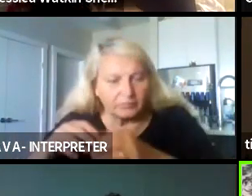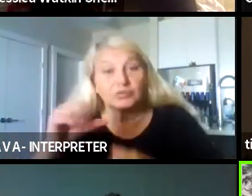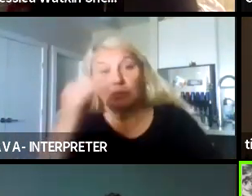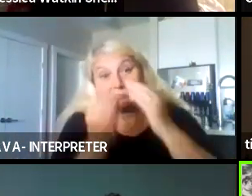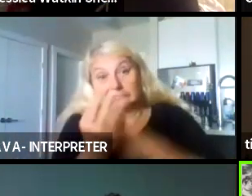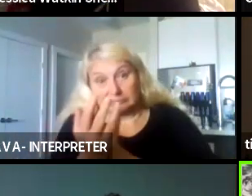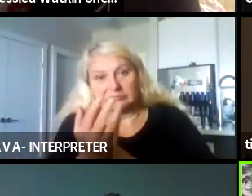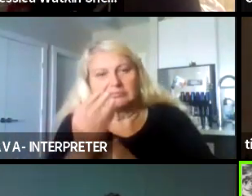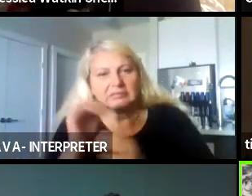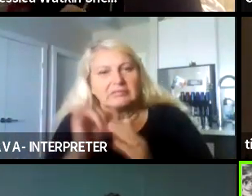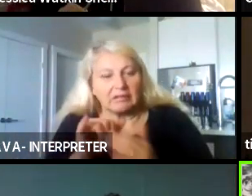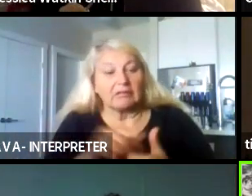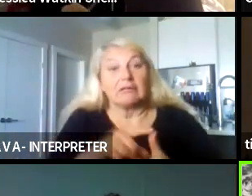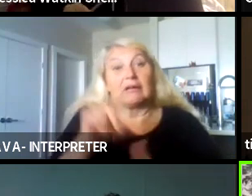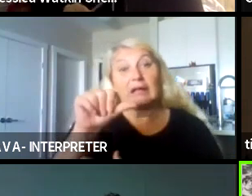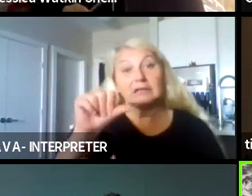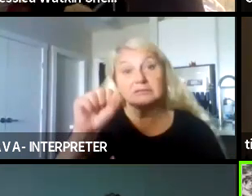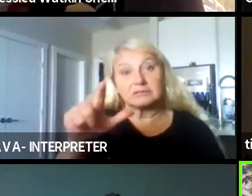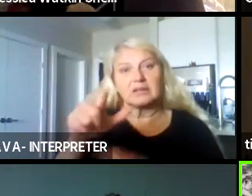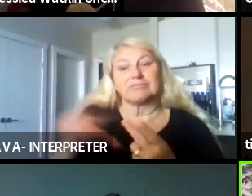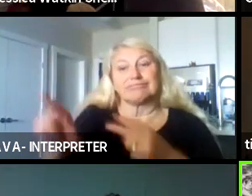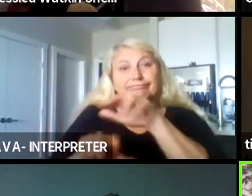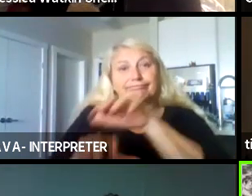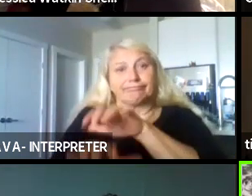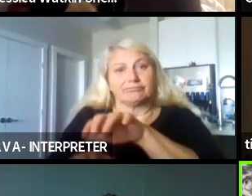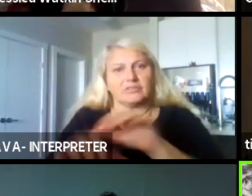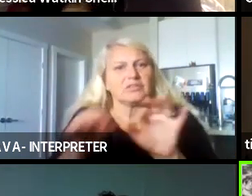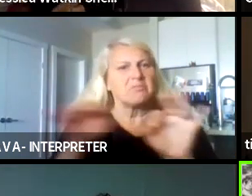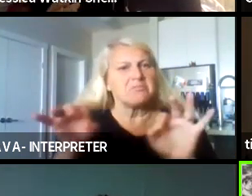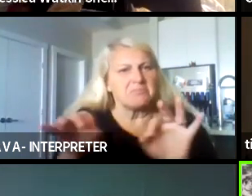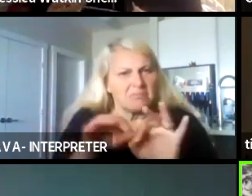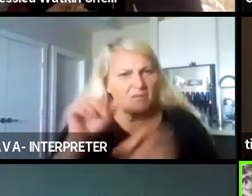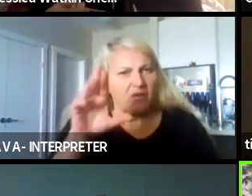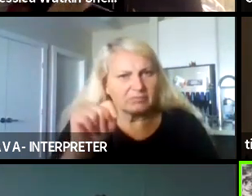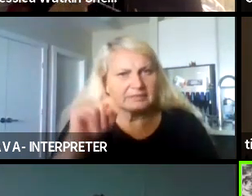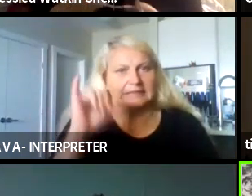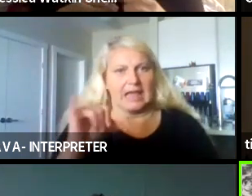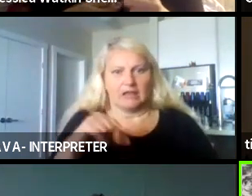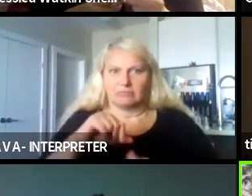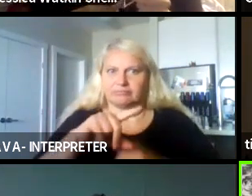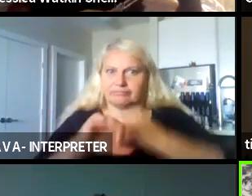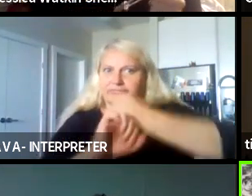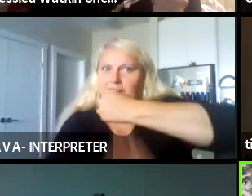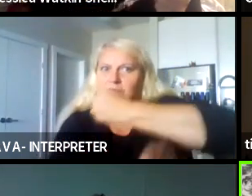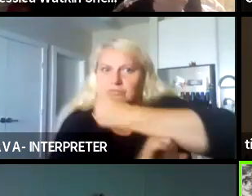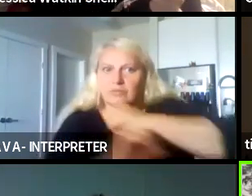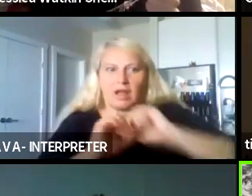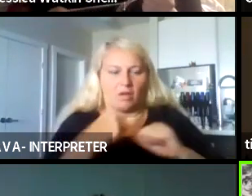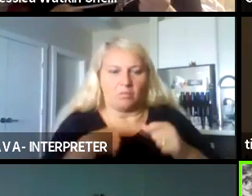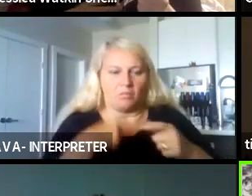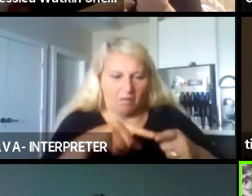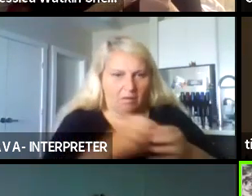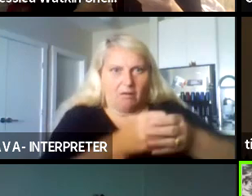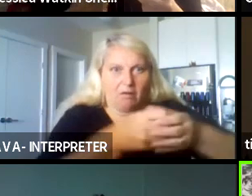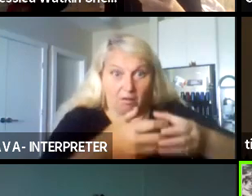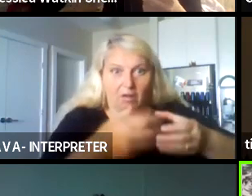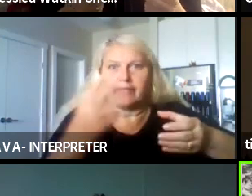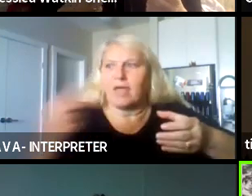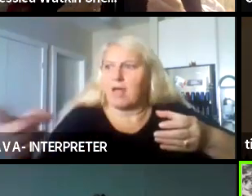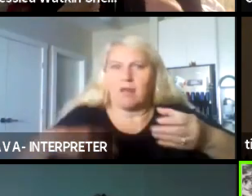CART live captioning are essential elements of how we've built this event. They're vital and they're indispensable